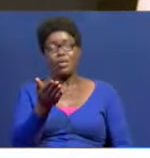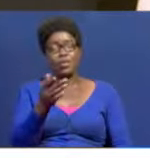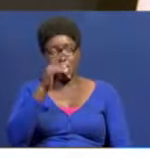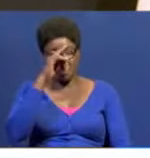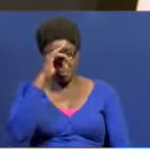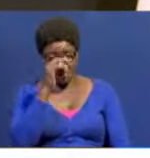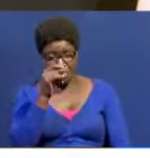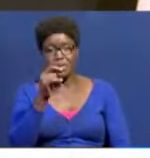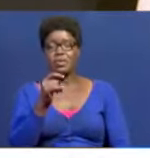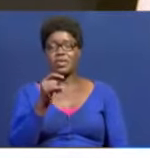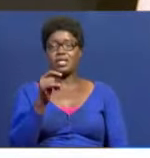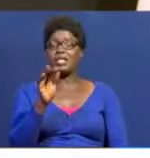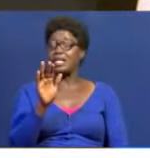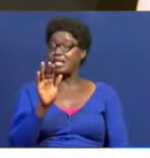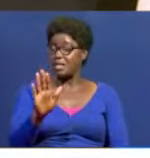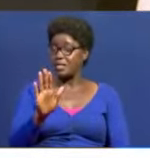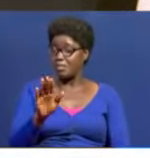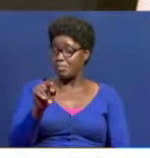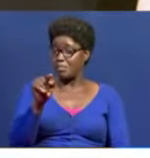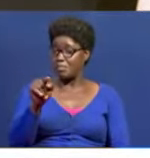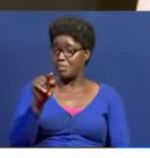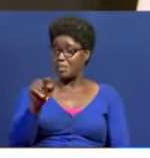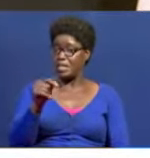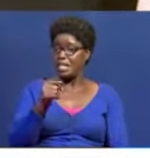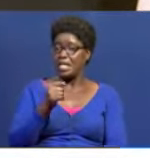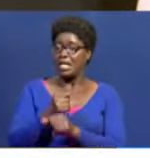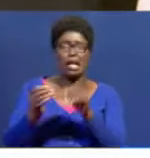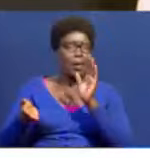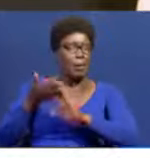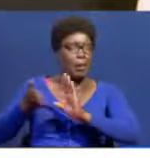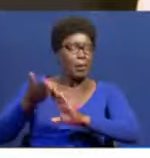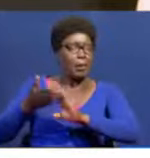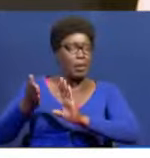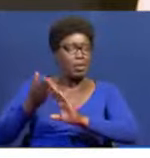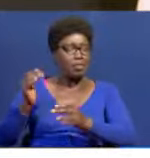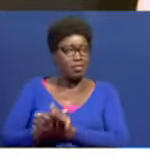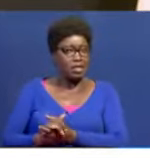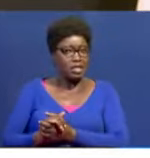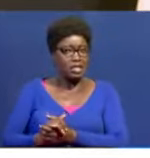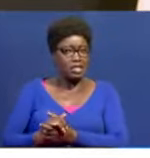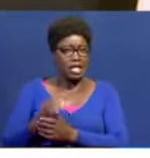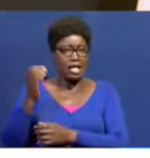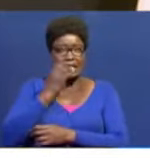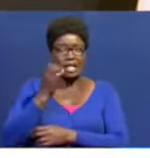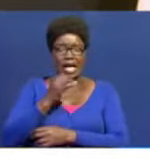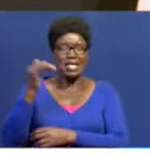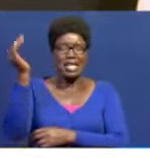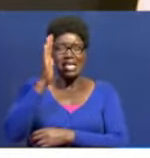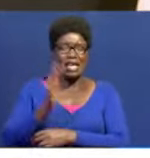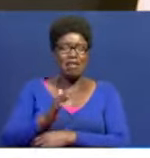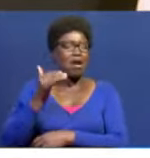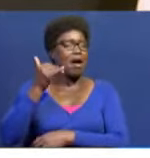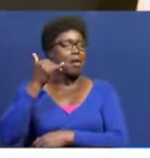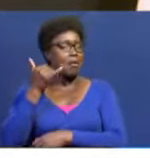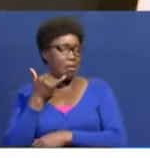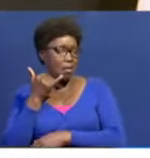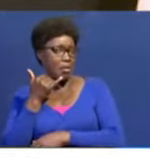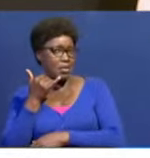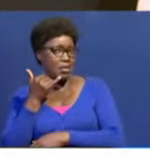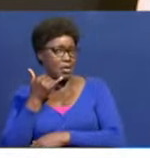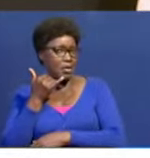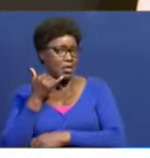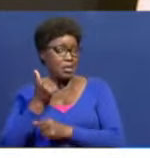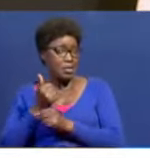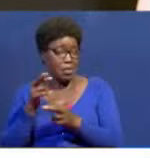III that this was done very speedily. Regarding Gachagua, never called anybody to do this